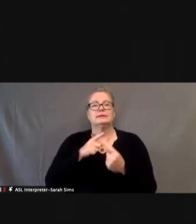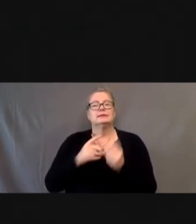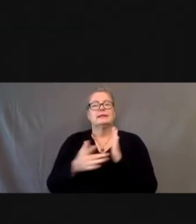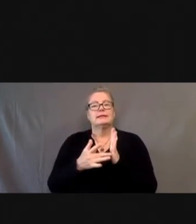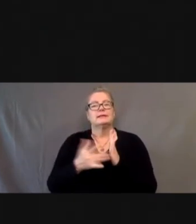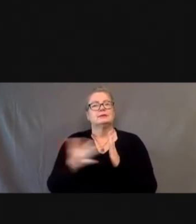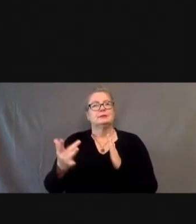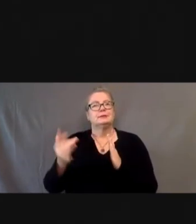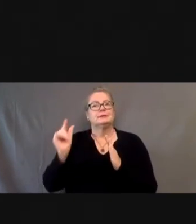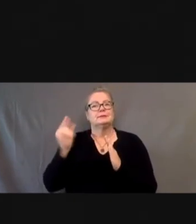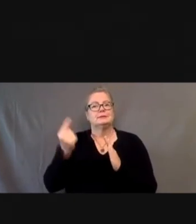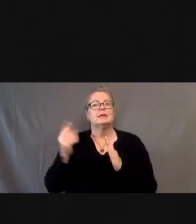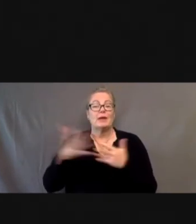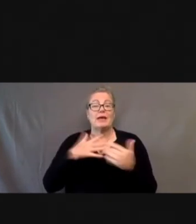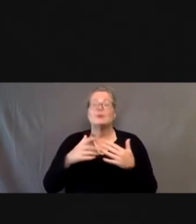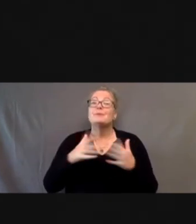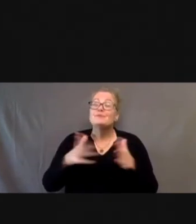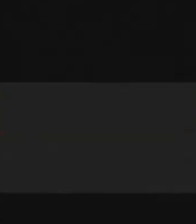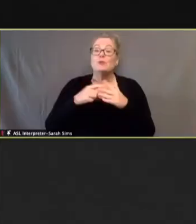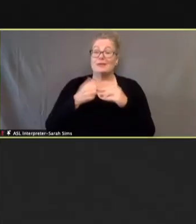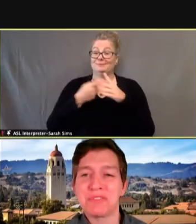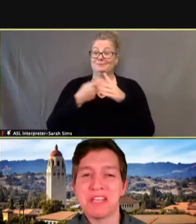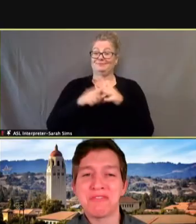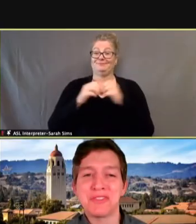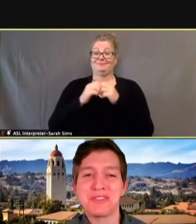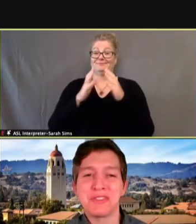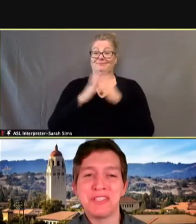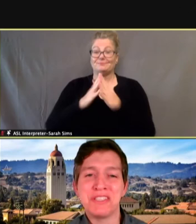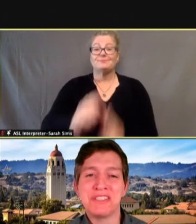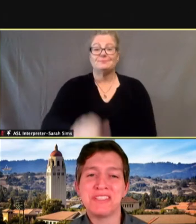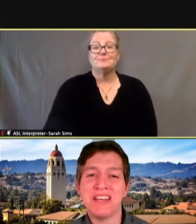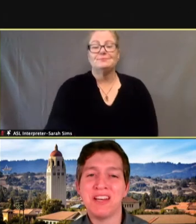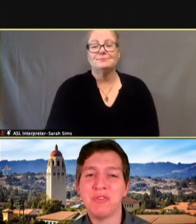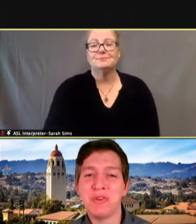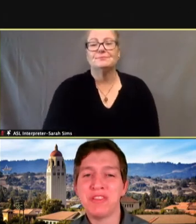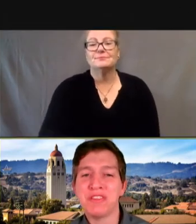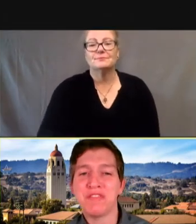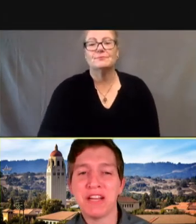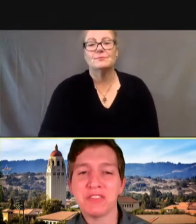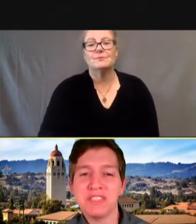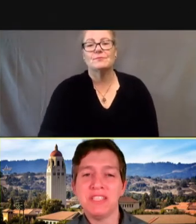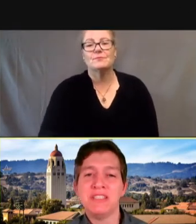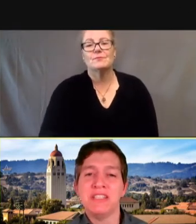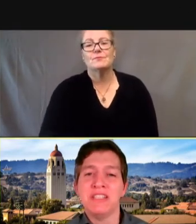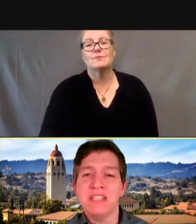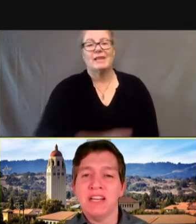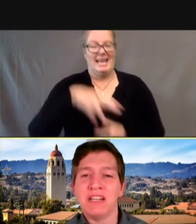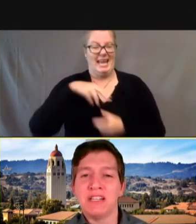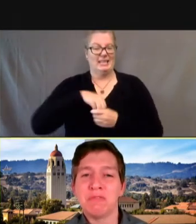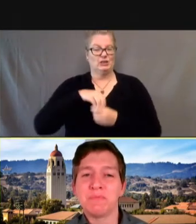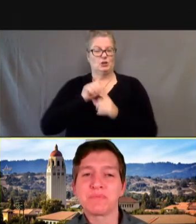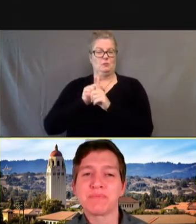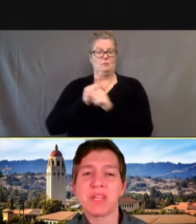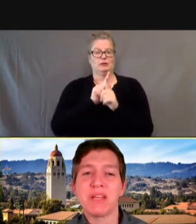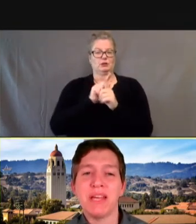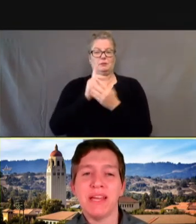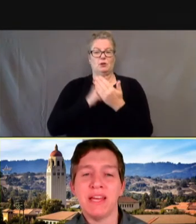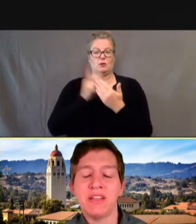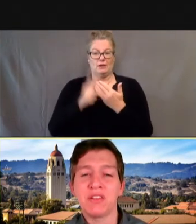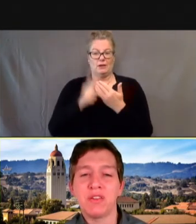So we started an internal mentorship program pairing up Stanford students with faculty.